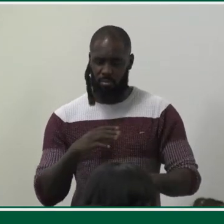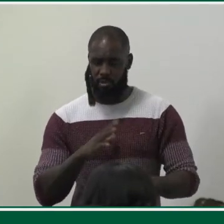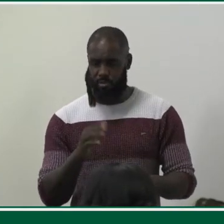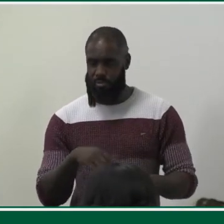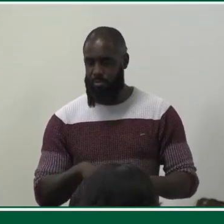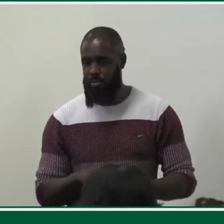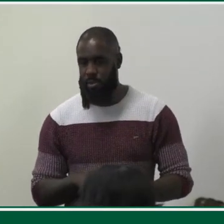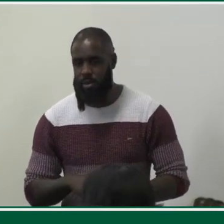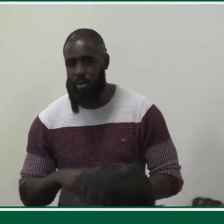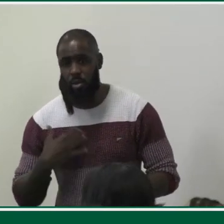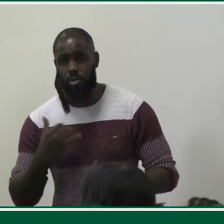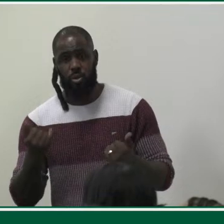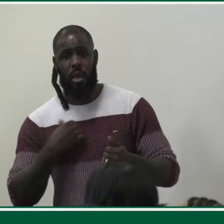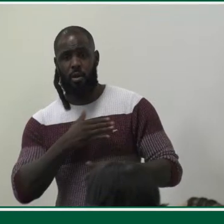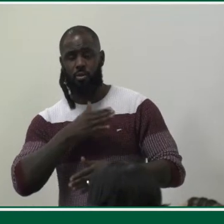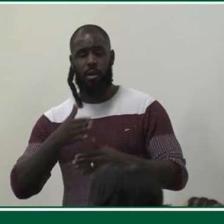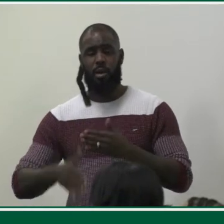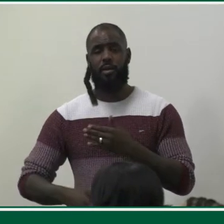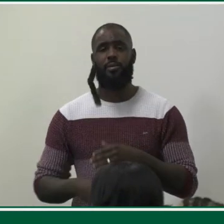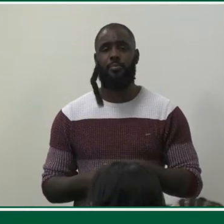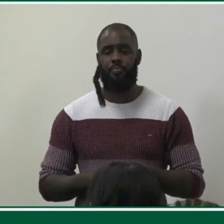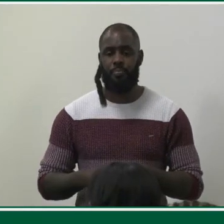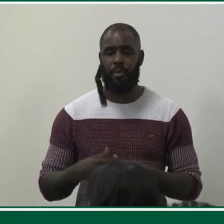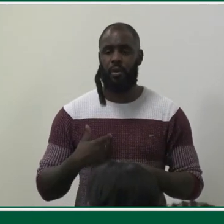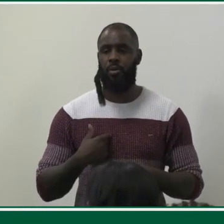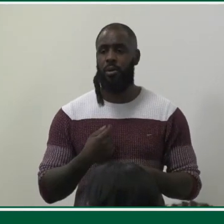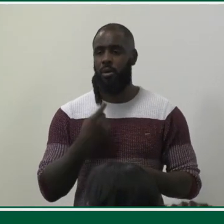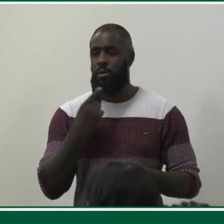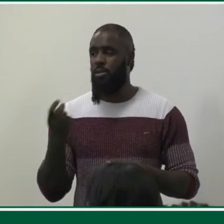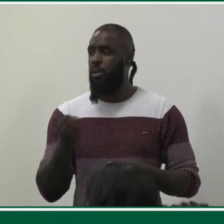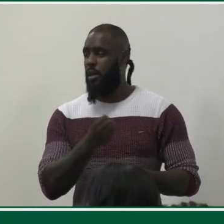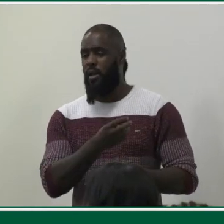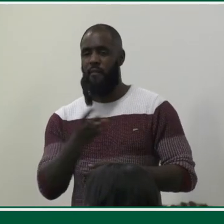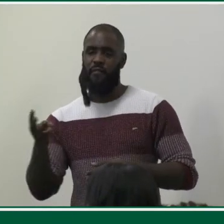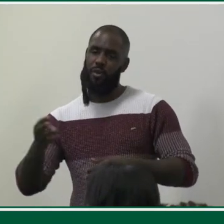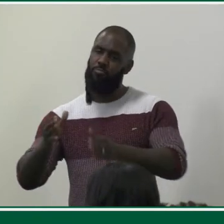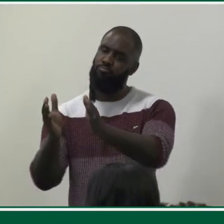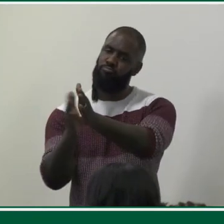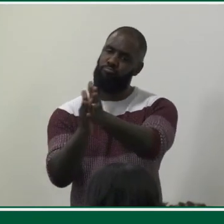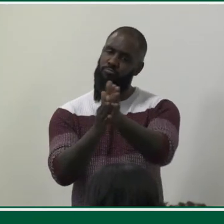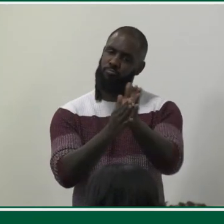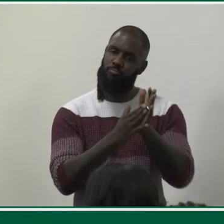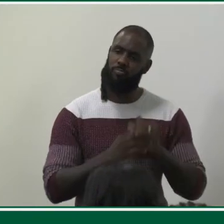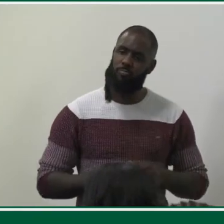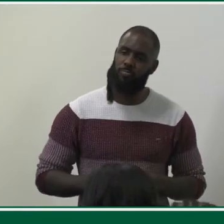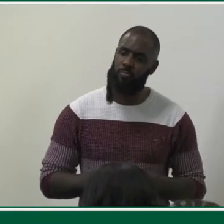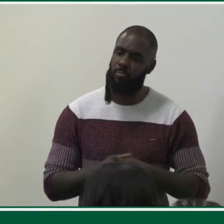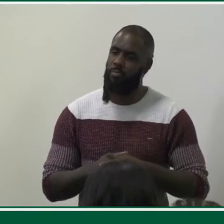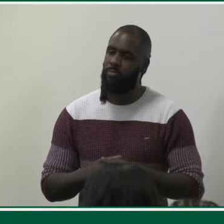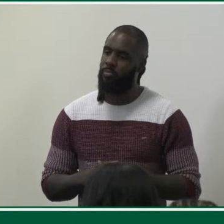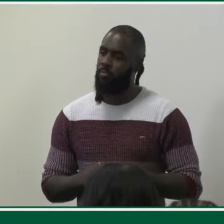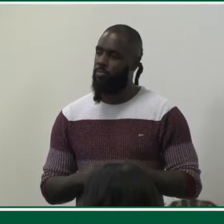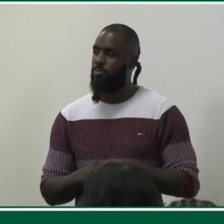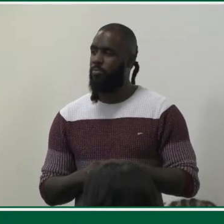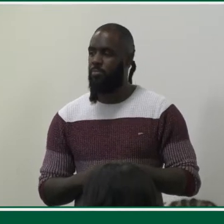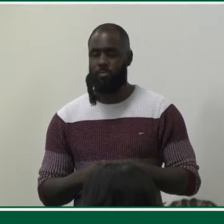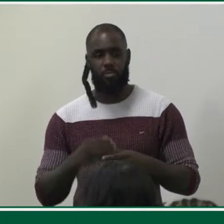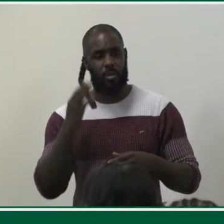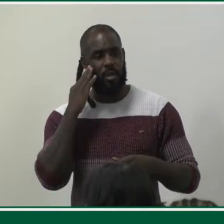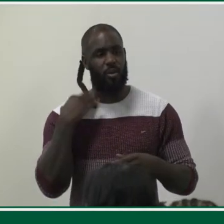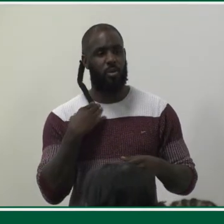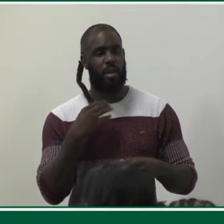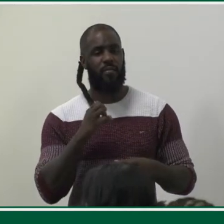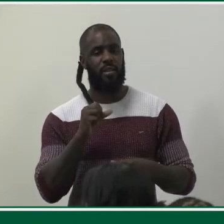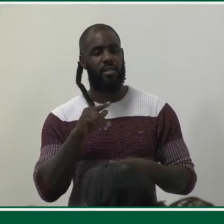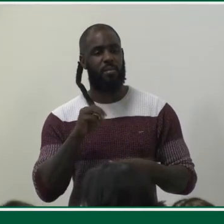So as we conclude, I want to make sure that we give a few shout-outs. So first of all, I know that we have Assemblymember